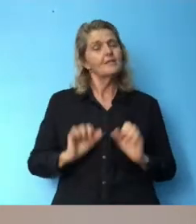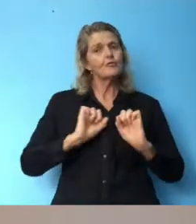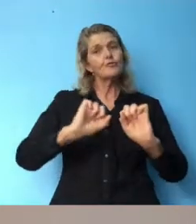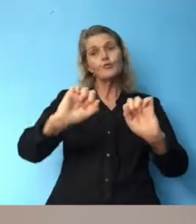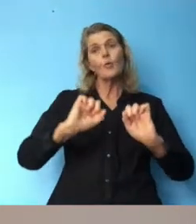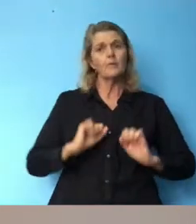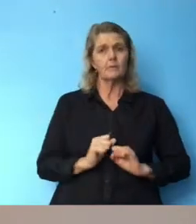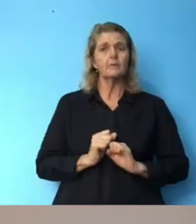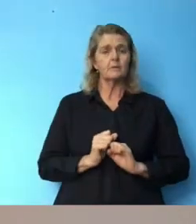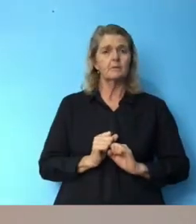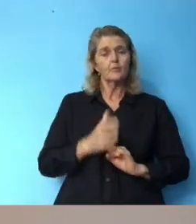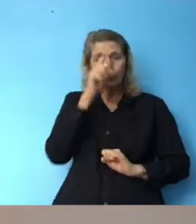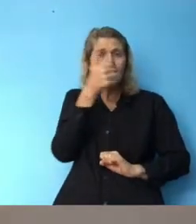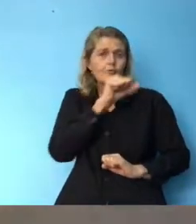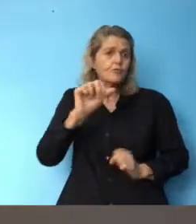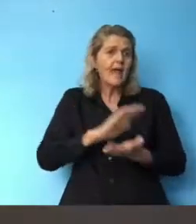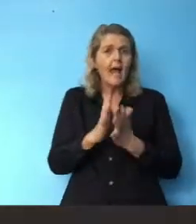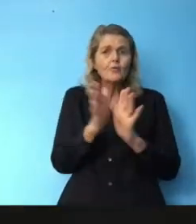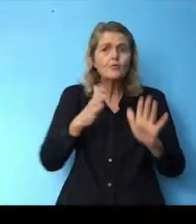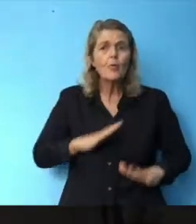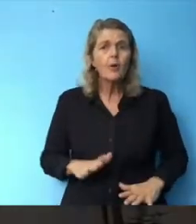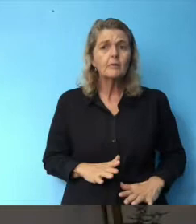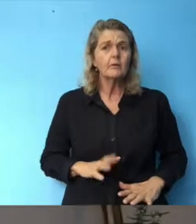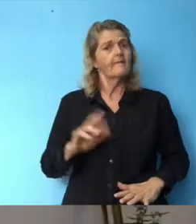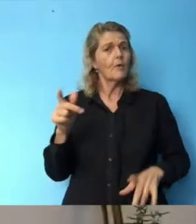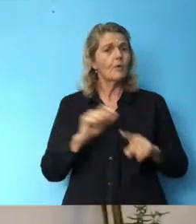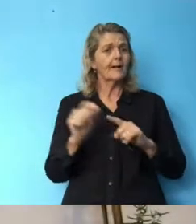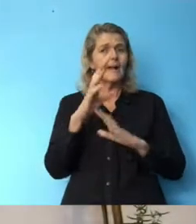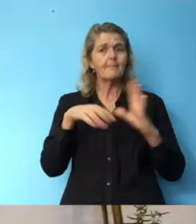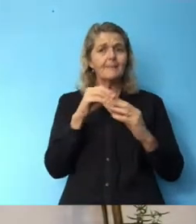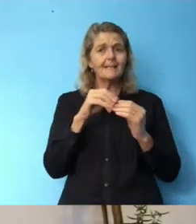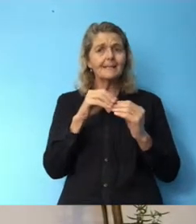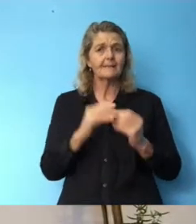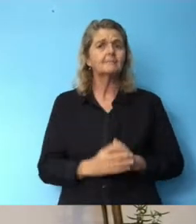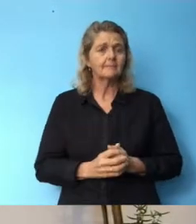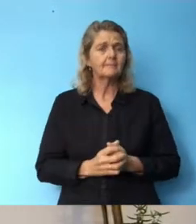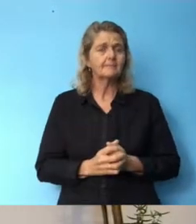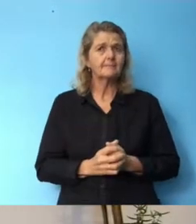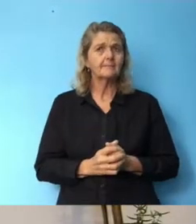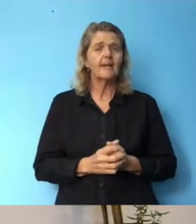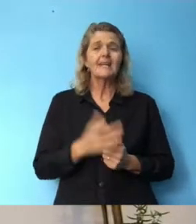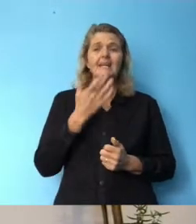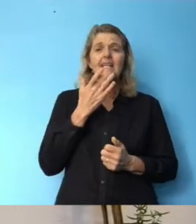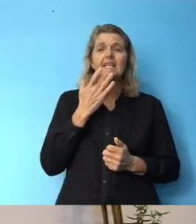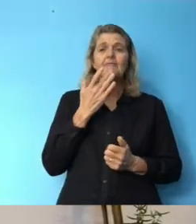want to make it, you know, easy for your colour mixing. As